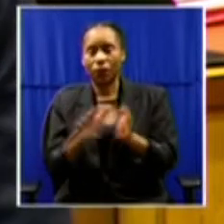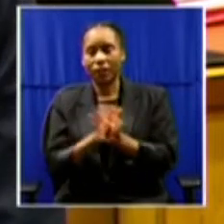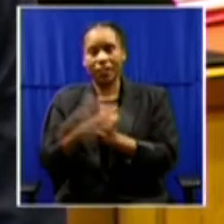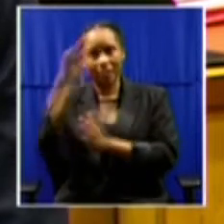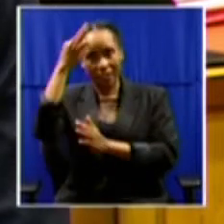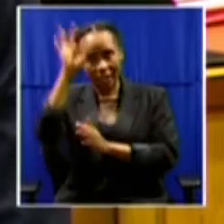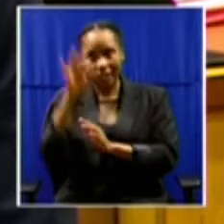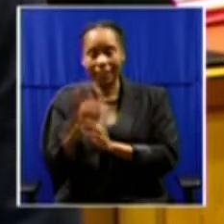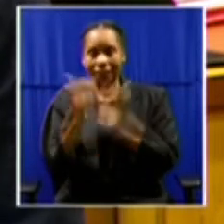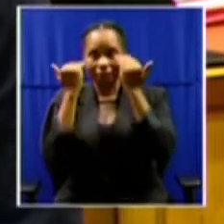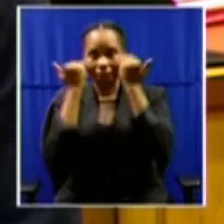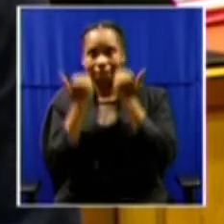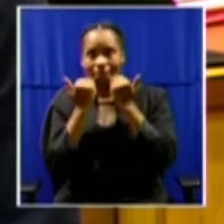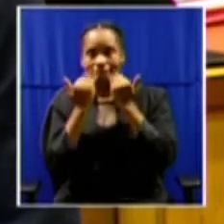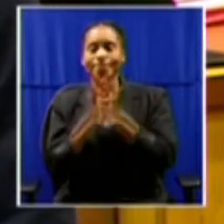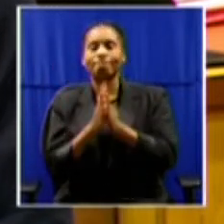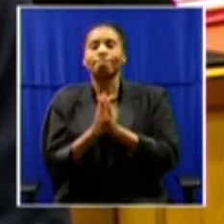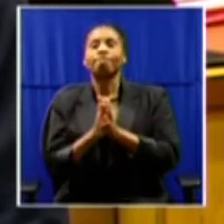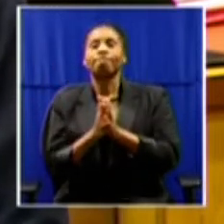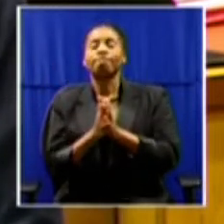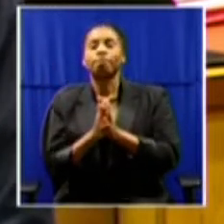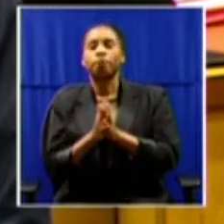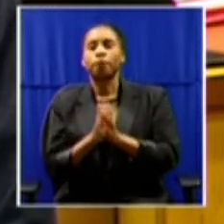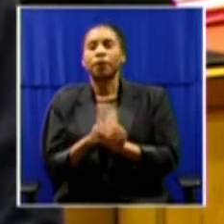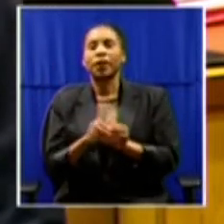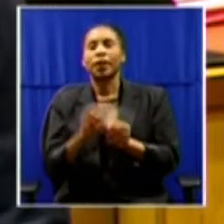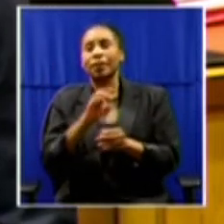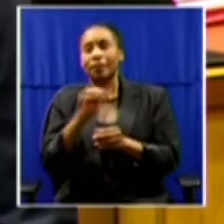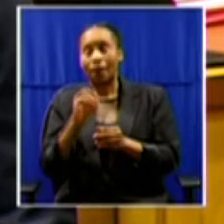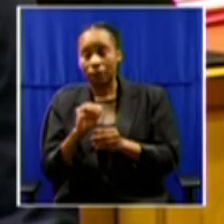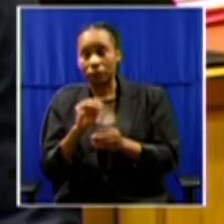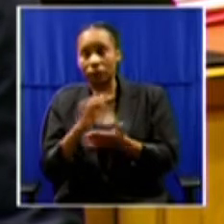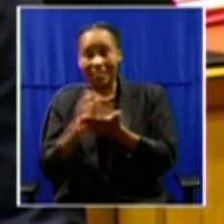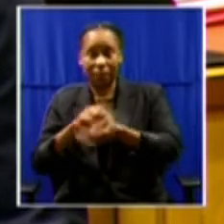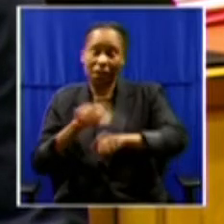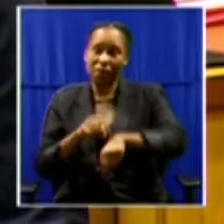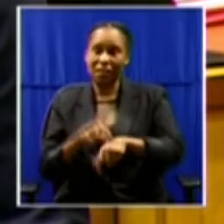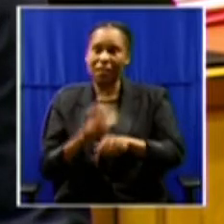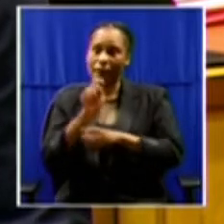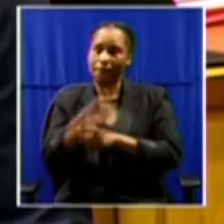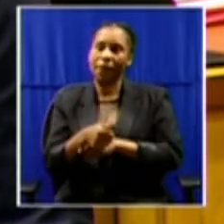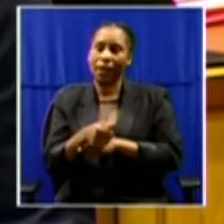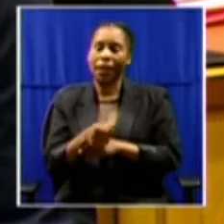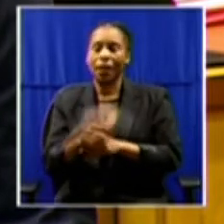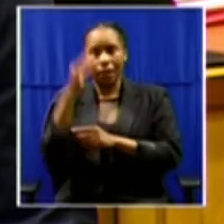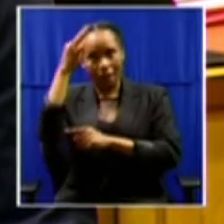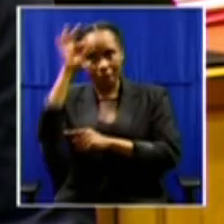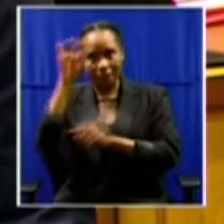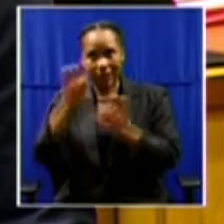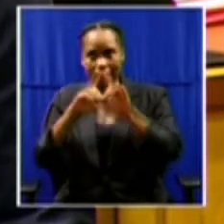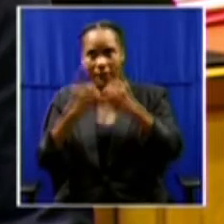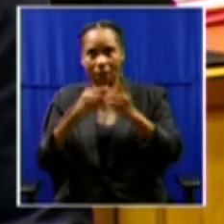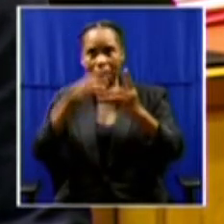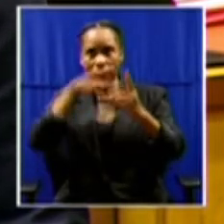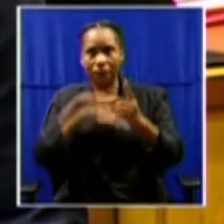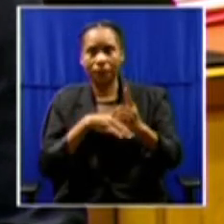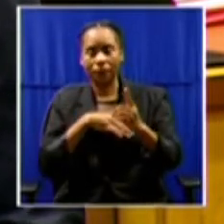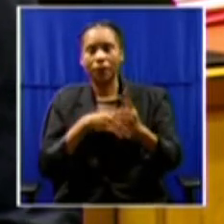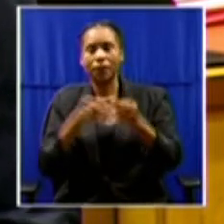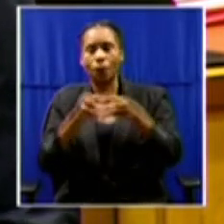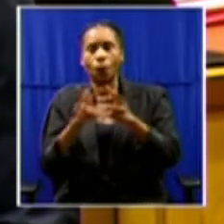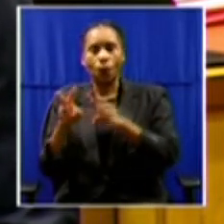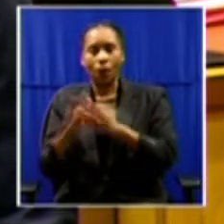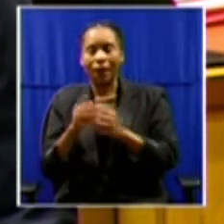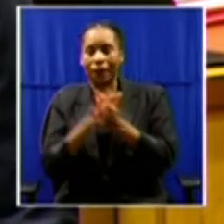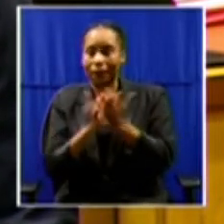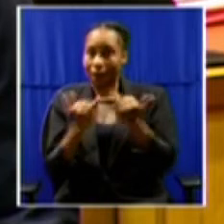The fees and the disbursements incurred sometimes do not get paid by the relevant government departments, and the mechanisms are being